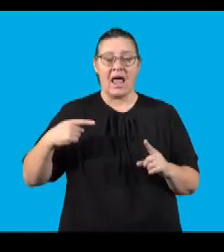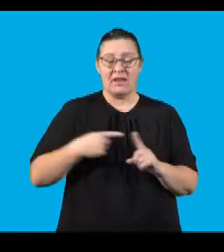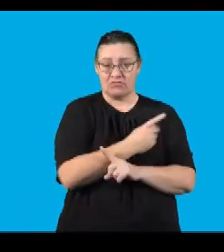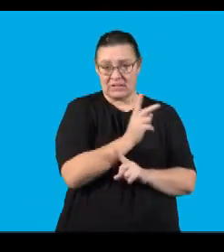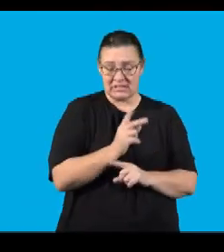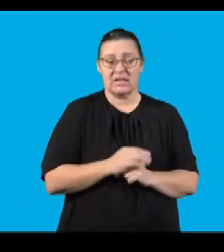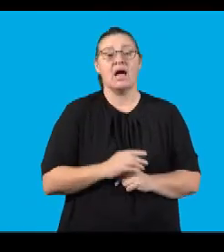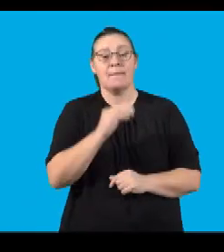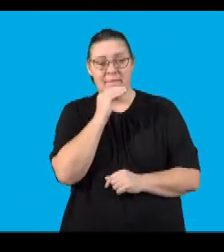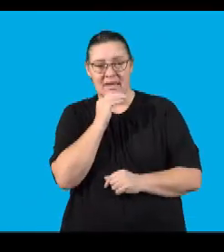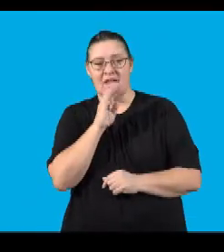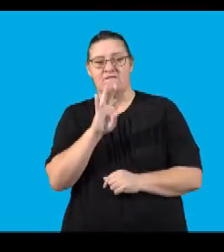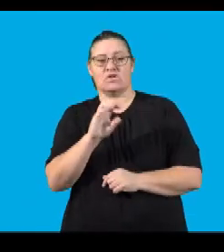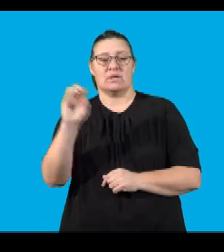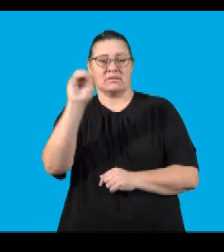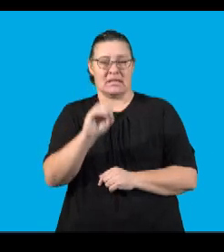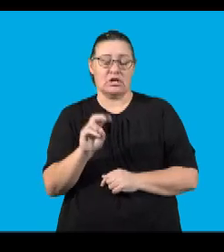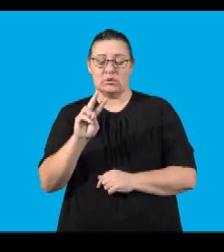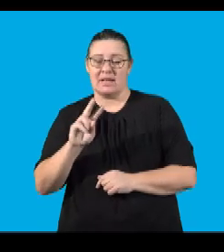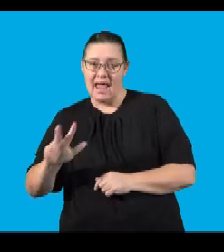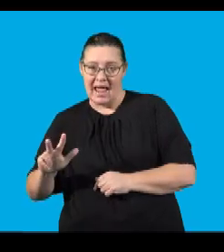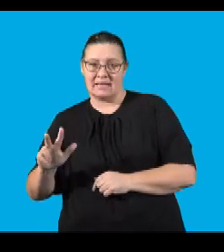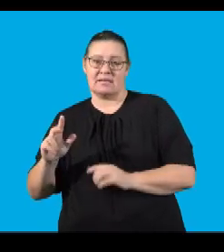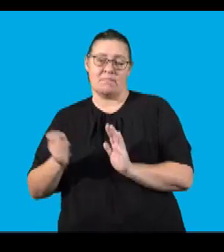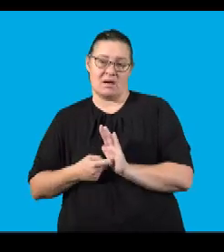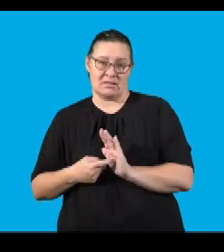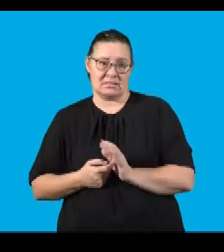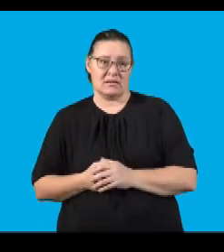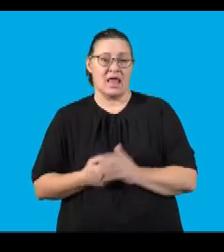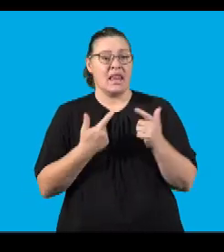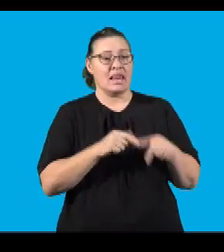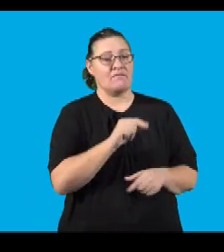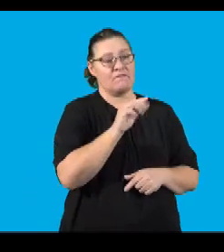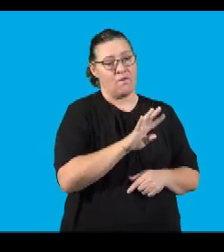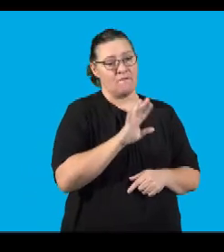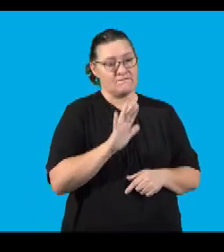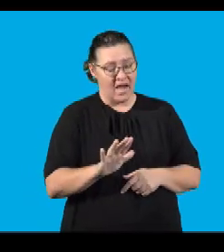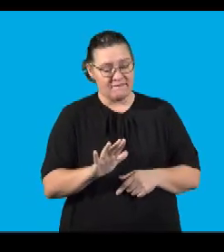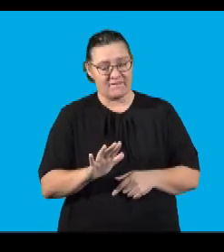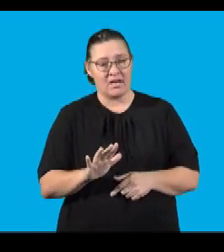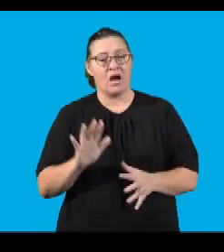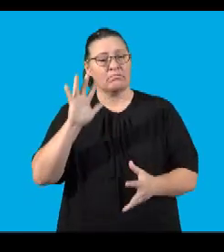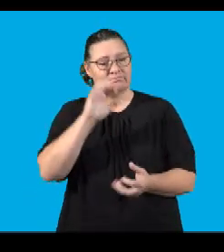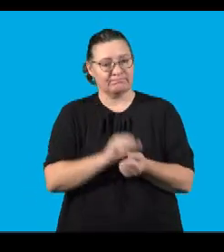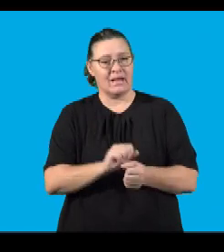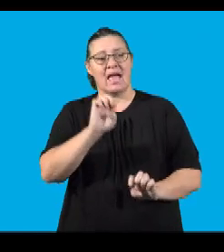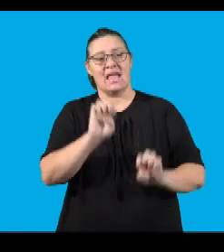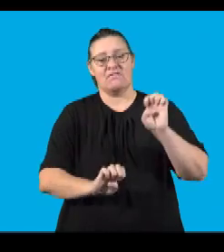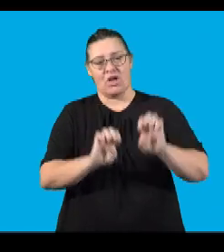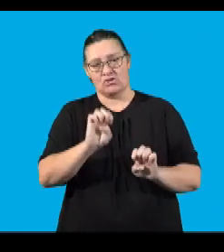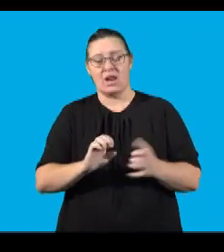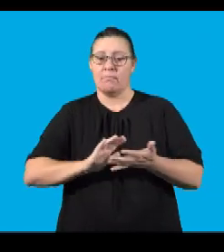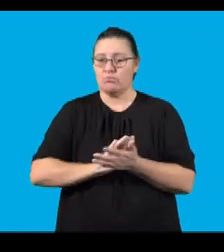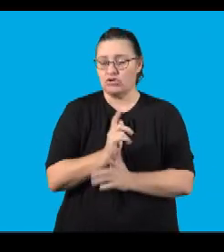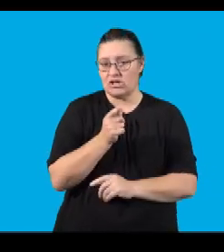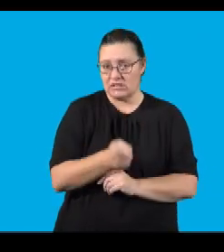will also be 40% and again 28 marks. Level 4 and 5 again are combined, the